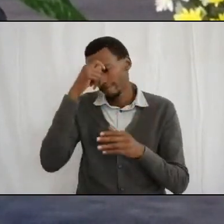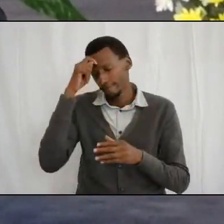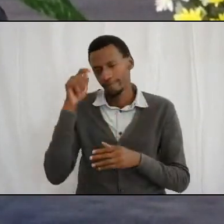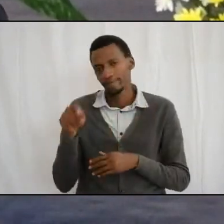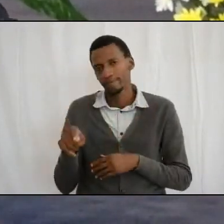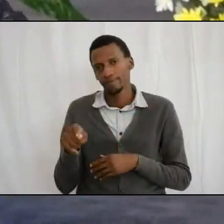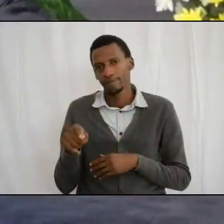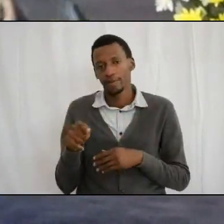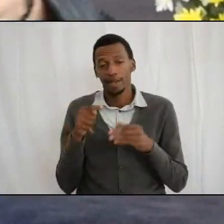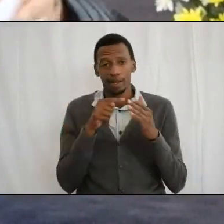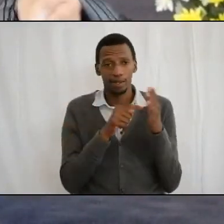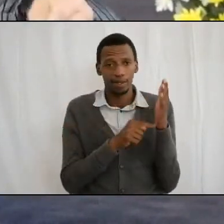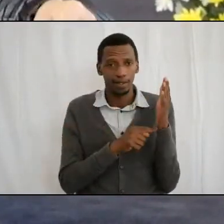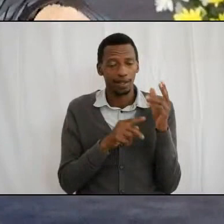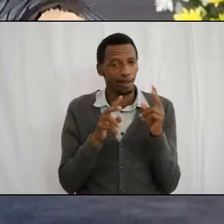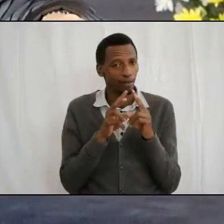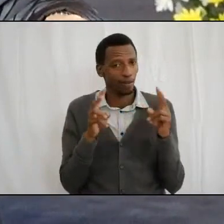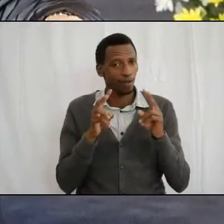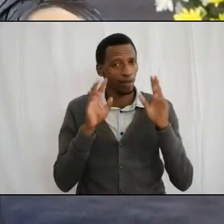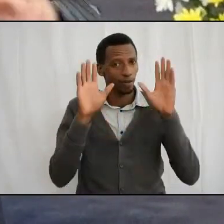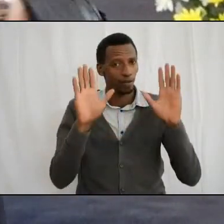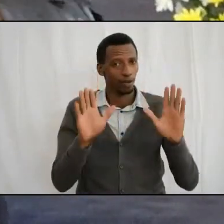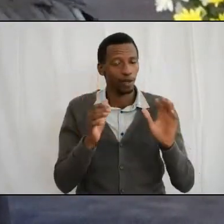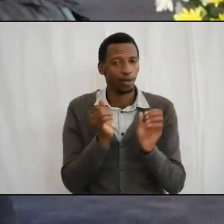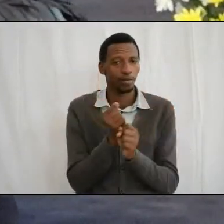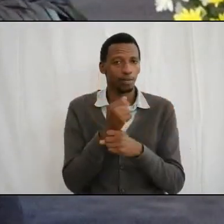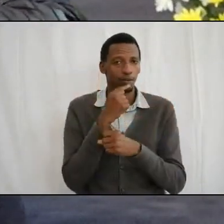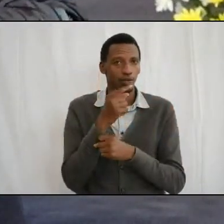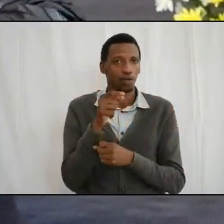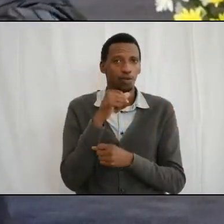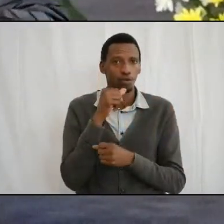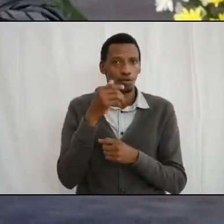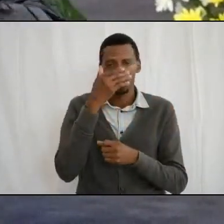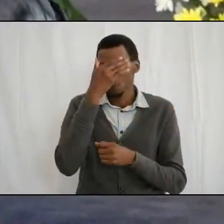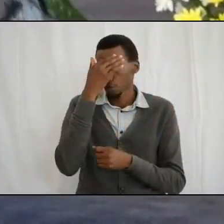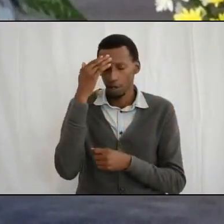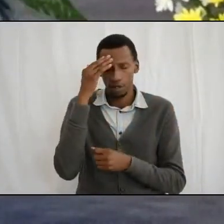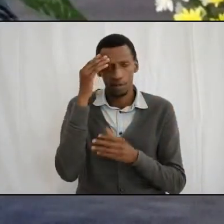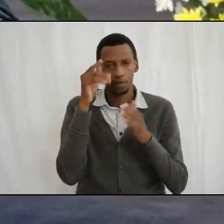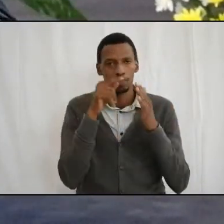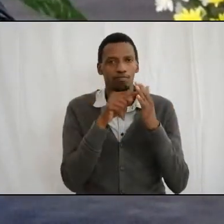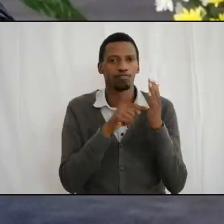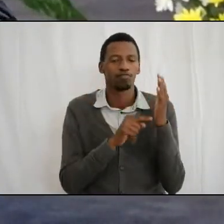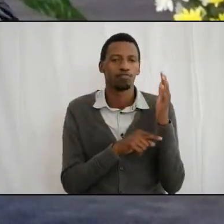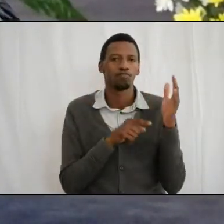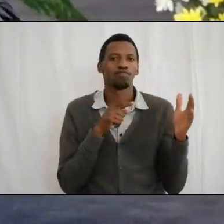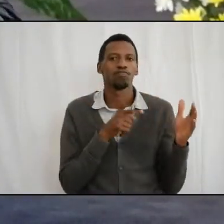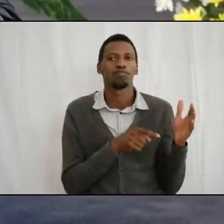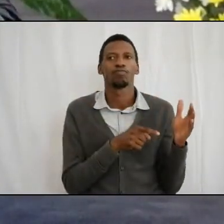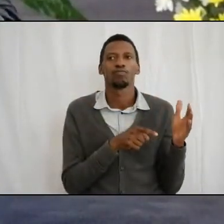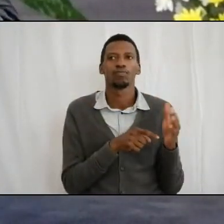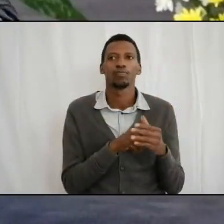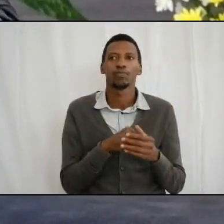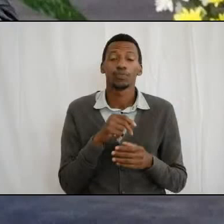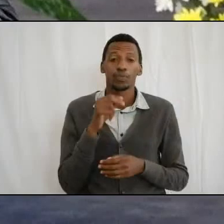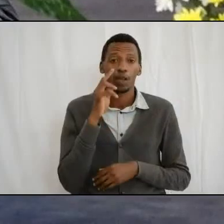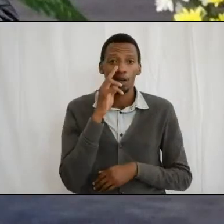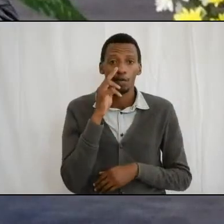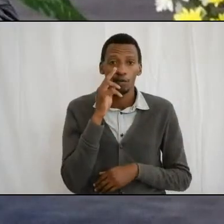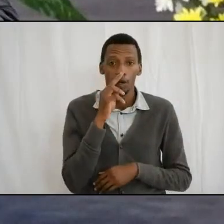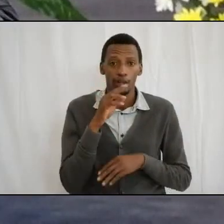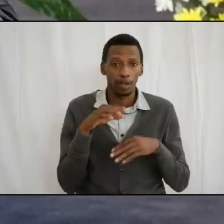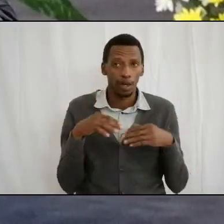make sure you don't lose attention to the detail. It's so funny, on the way over